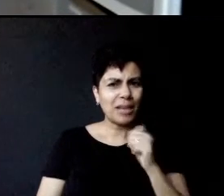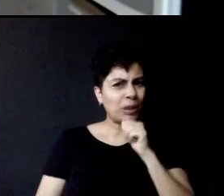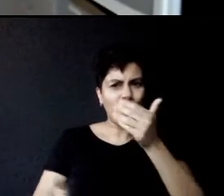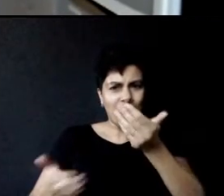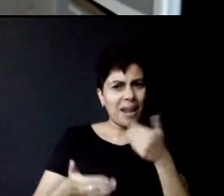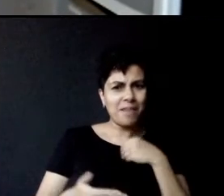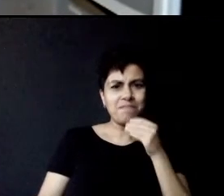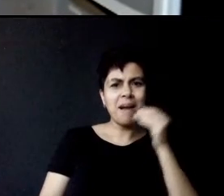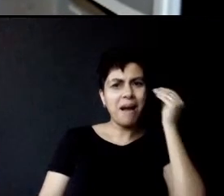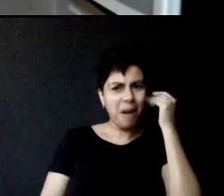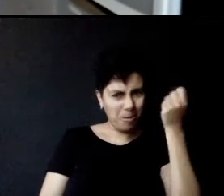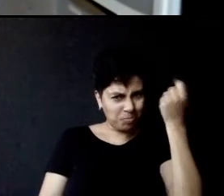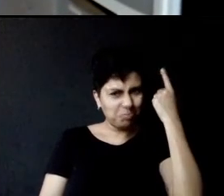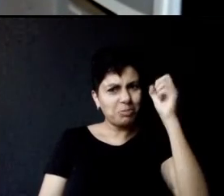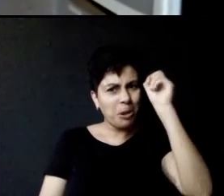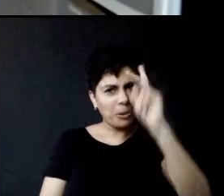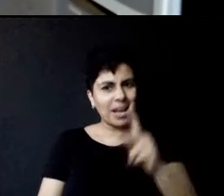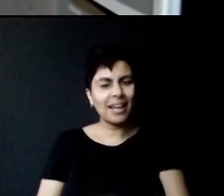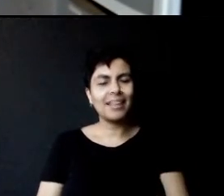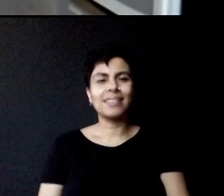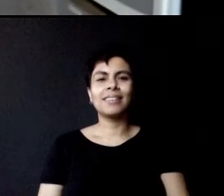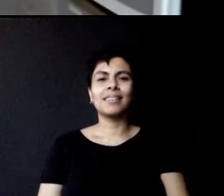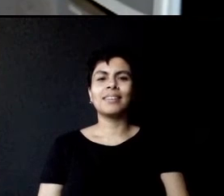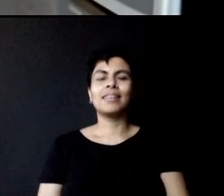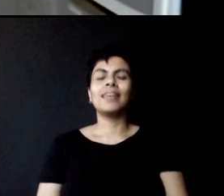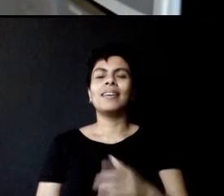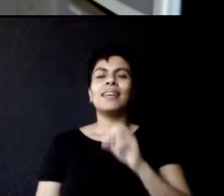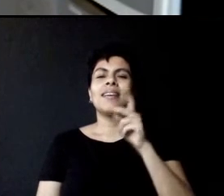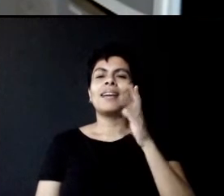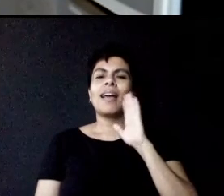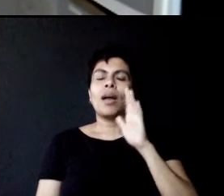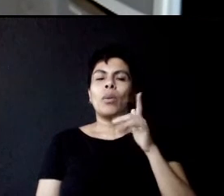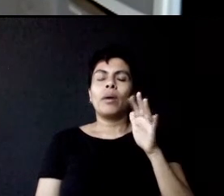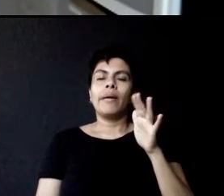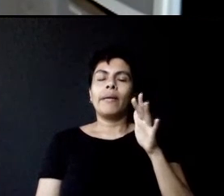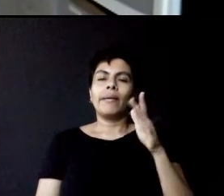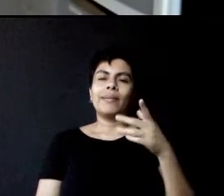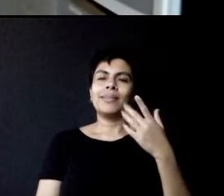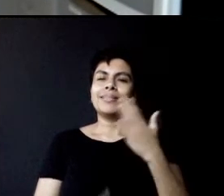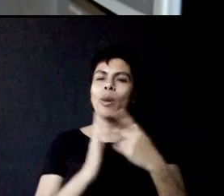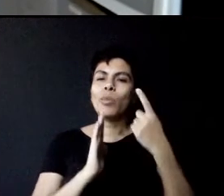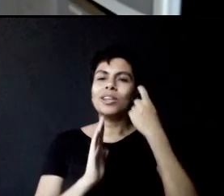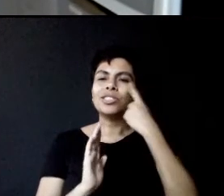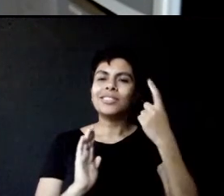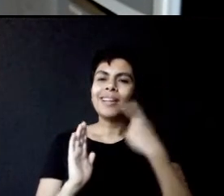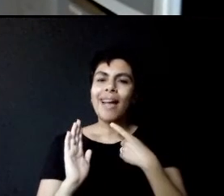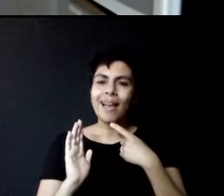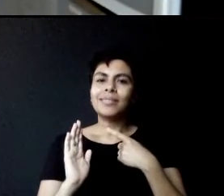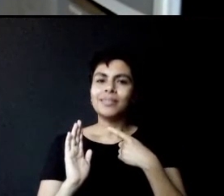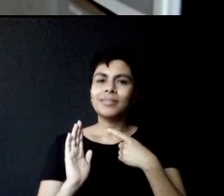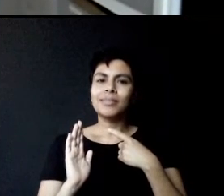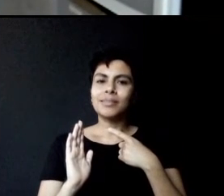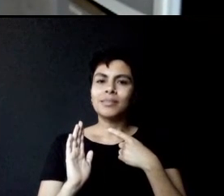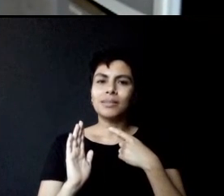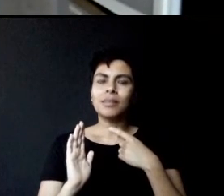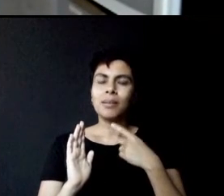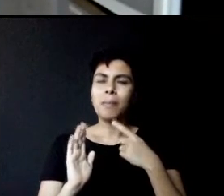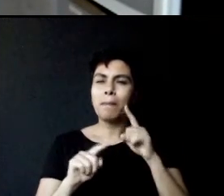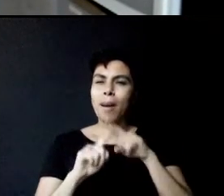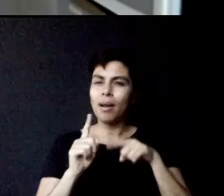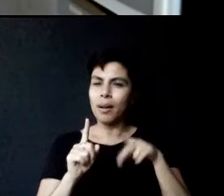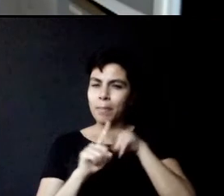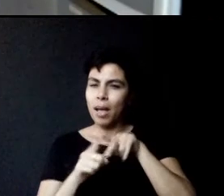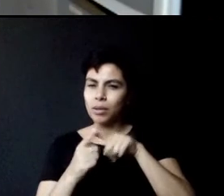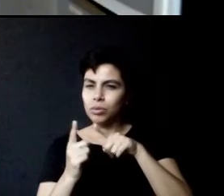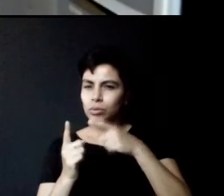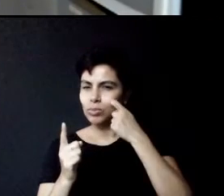Monday. Got it. So we have, actually, I'm going to skip. Someone just asked a question that might be timely for what we